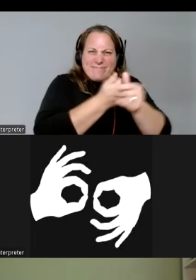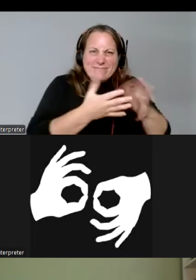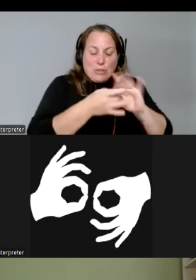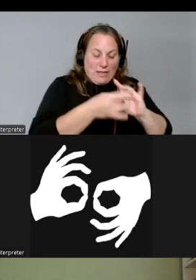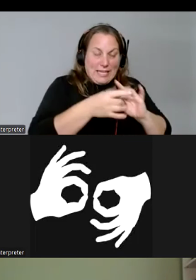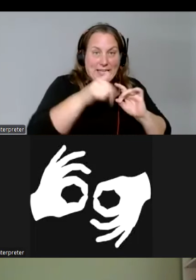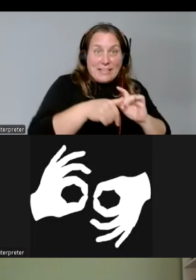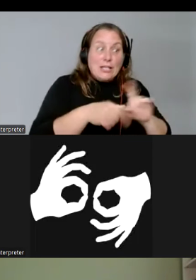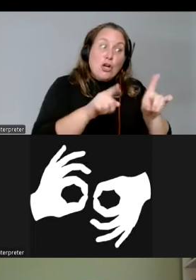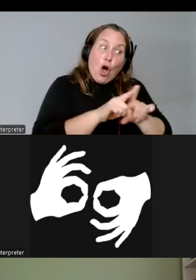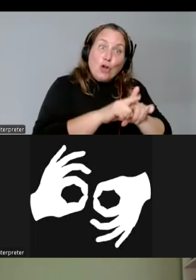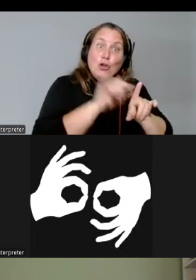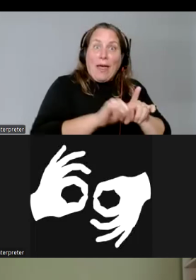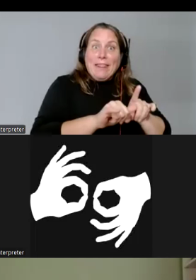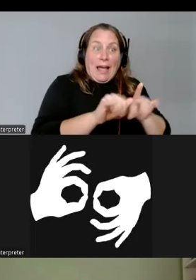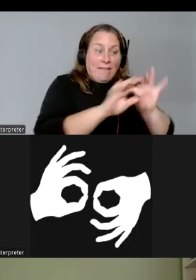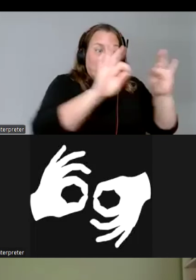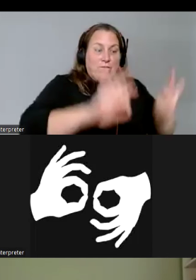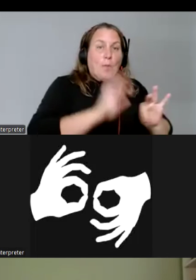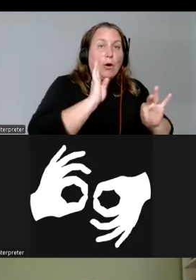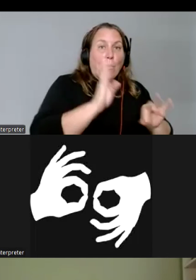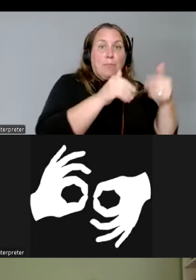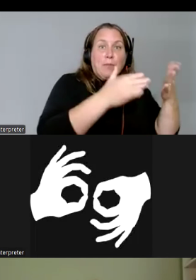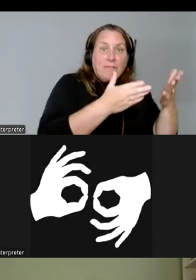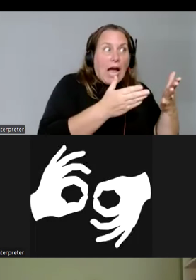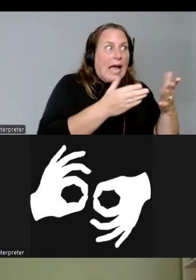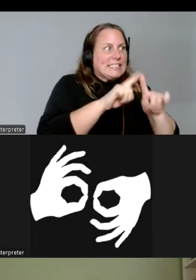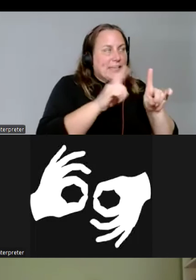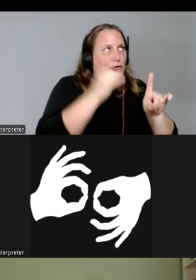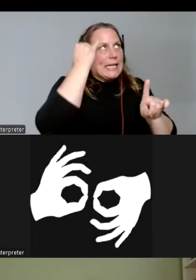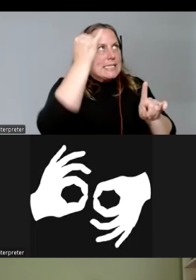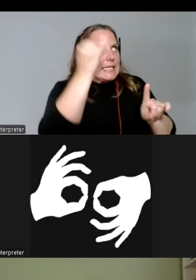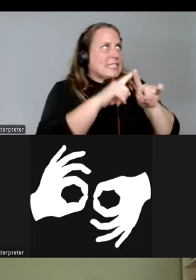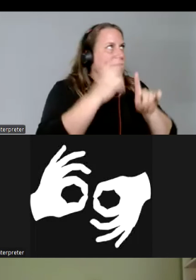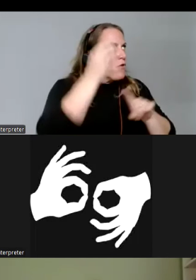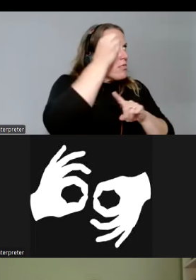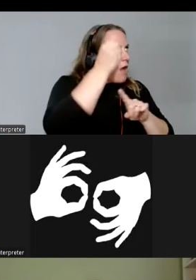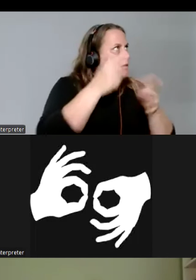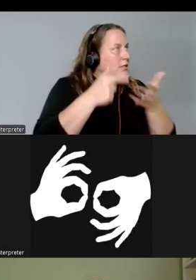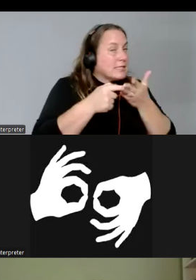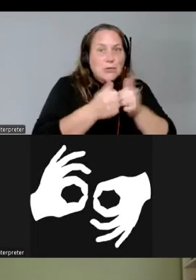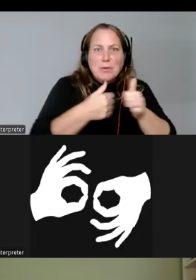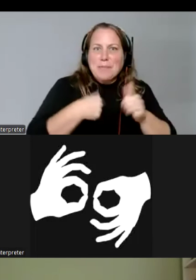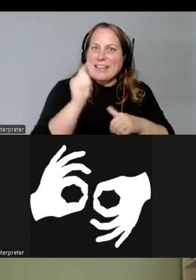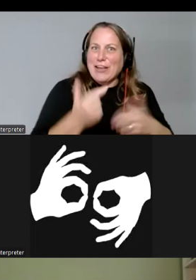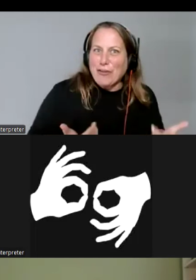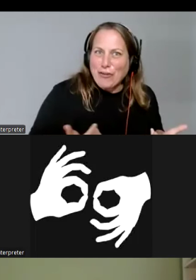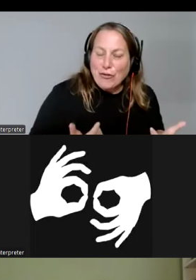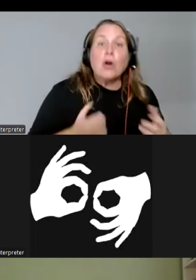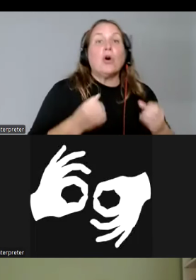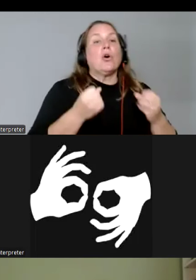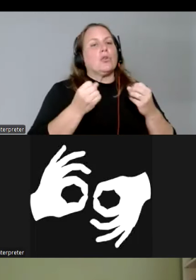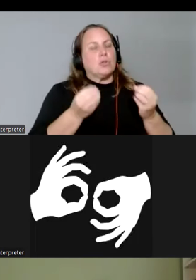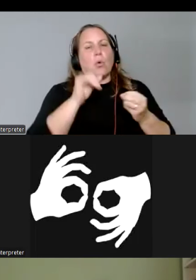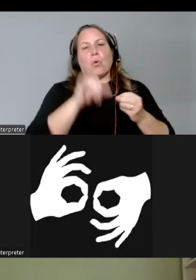questions to ask me to then, proceed with working on your application. So that's usually super helpful. It also